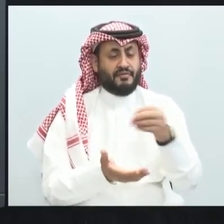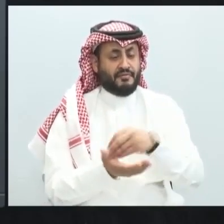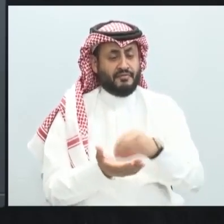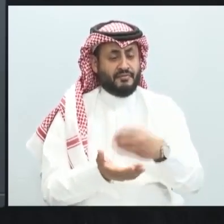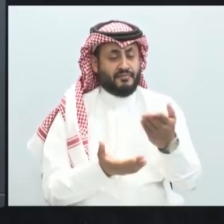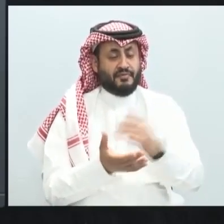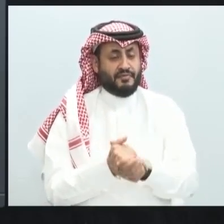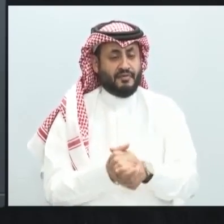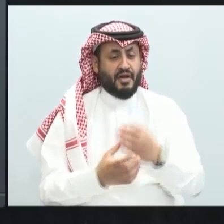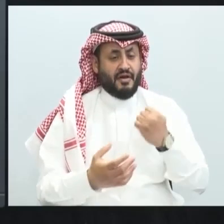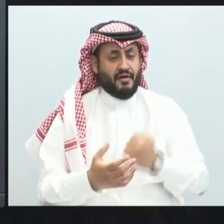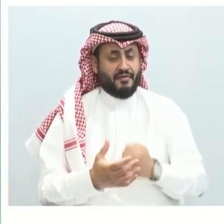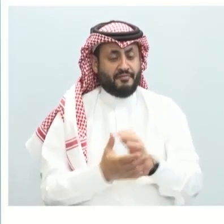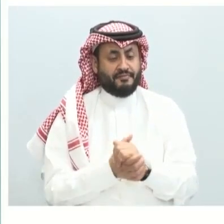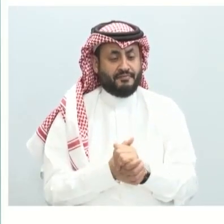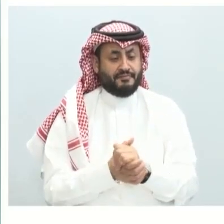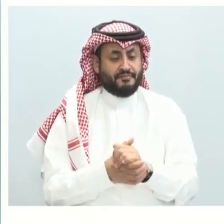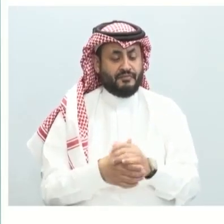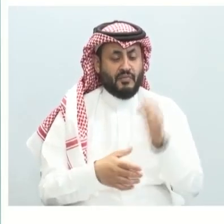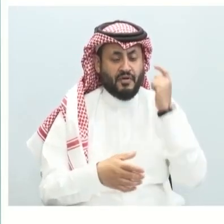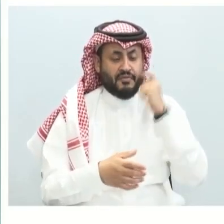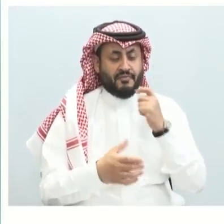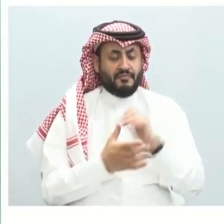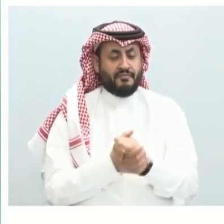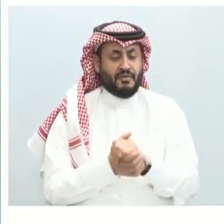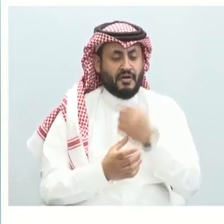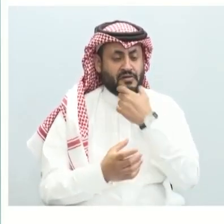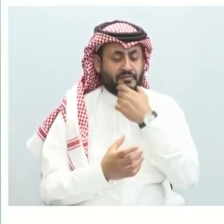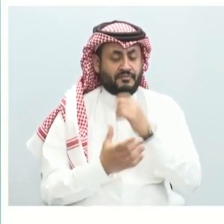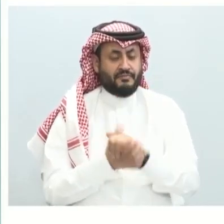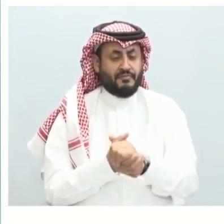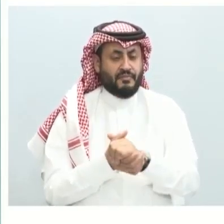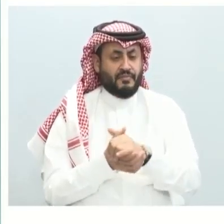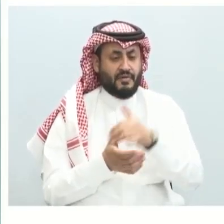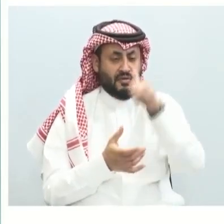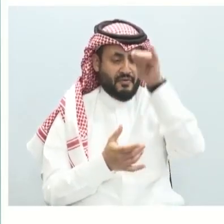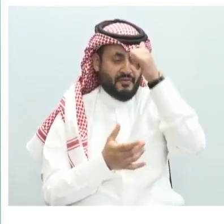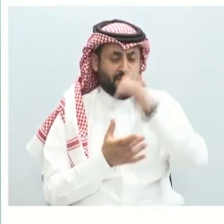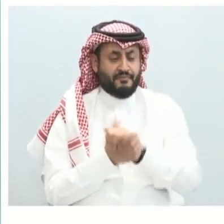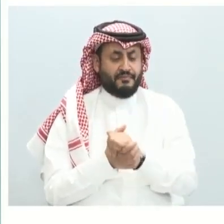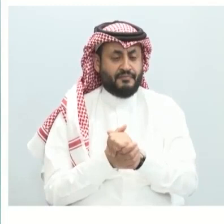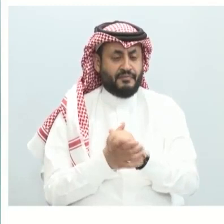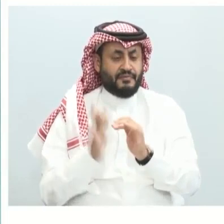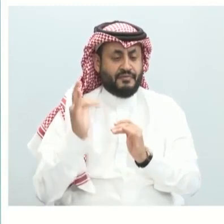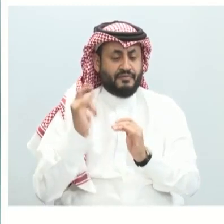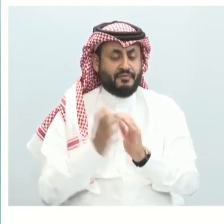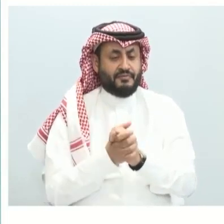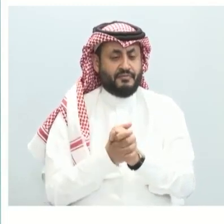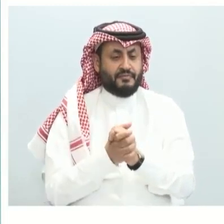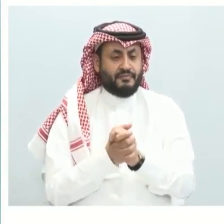are Najran, Dubai, Riyadh, Lebanon,